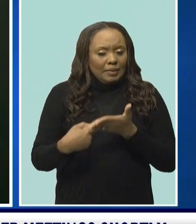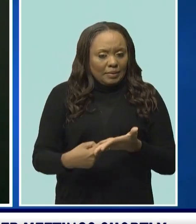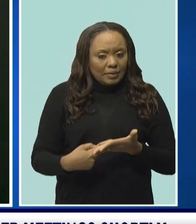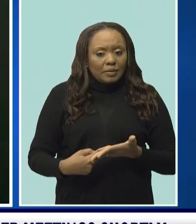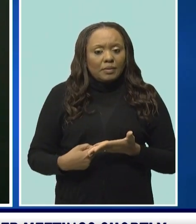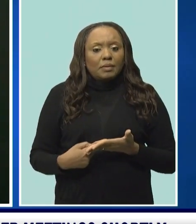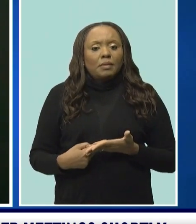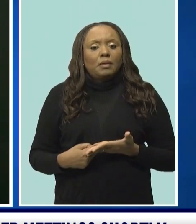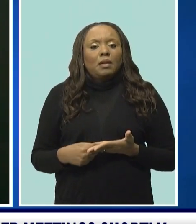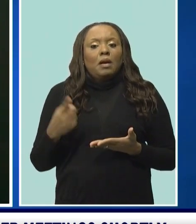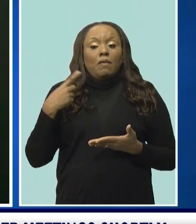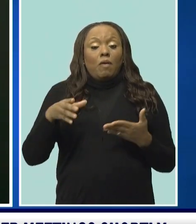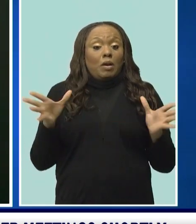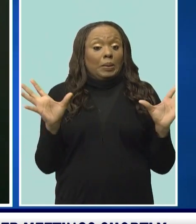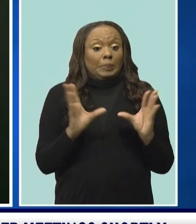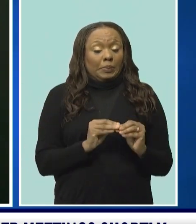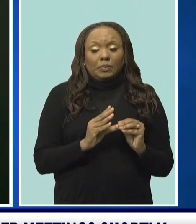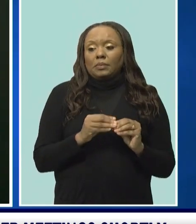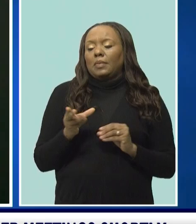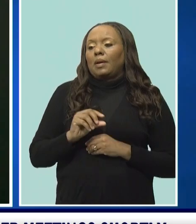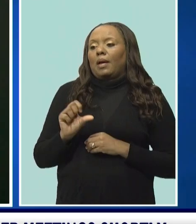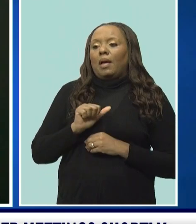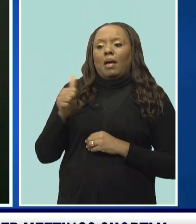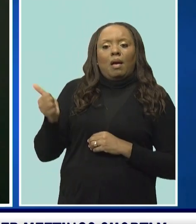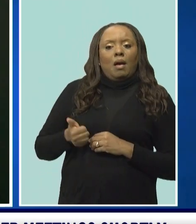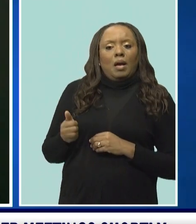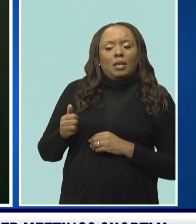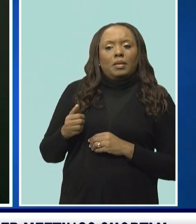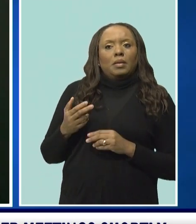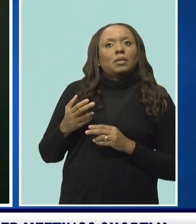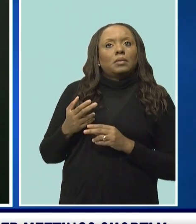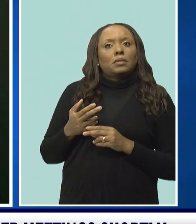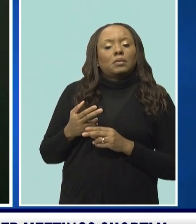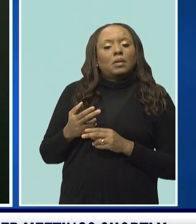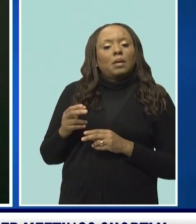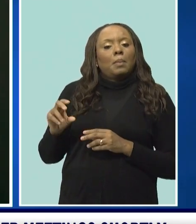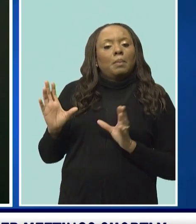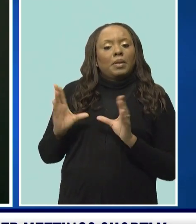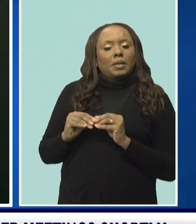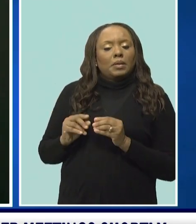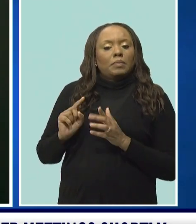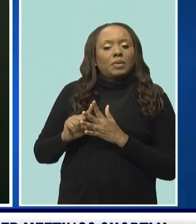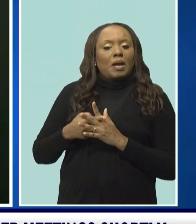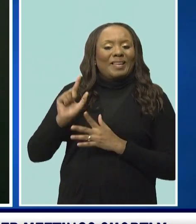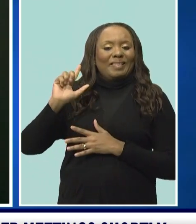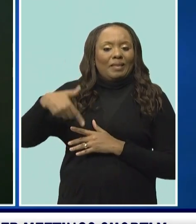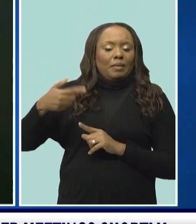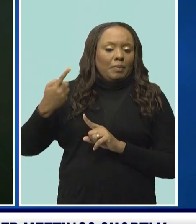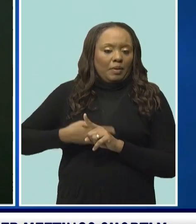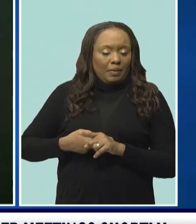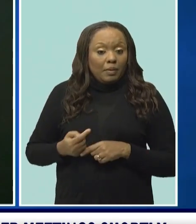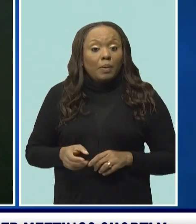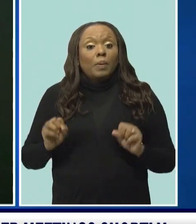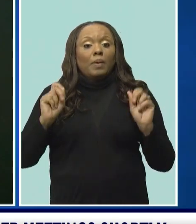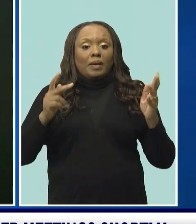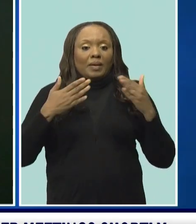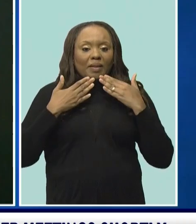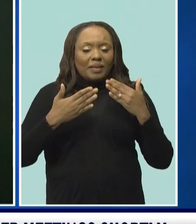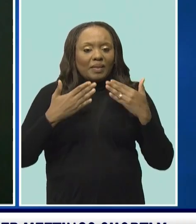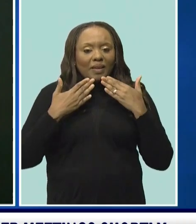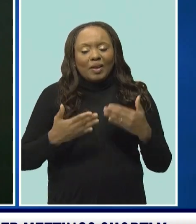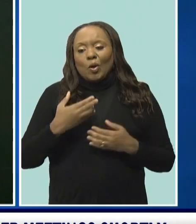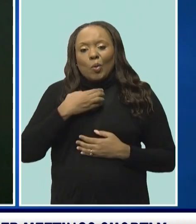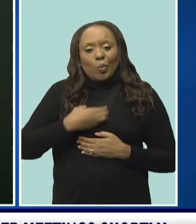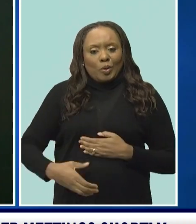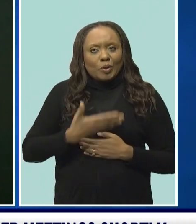in the general sessions and in the thematic sessions, which will start later this month. Okay, I want to thank you so much, and I wish you